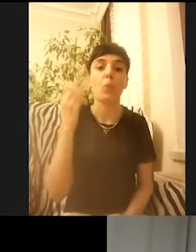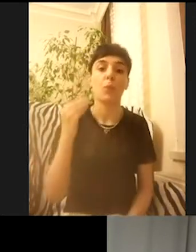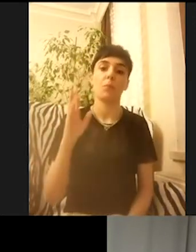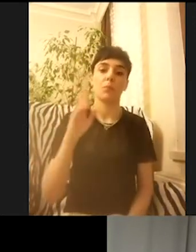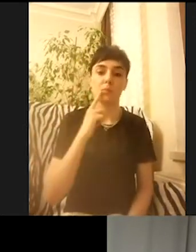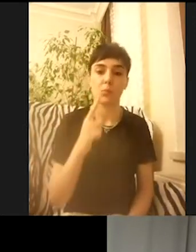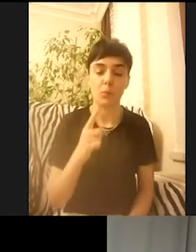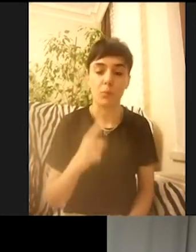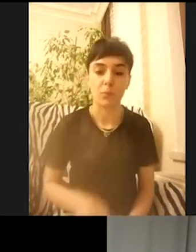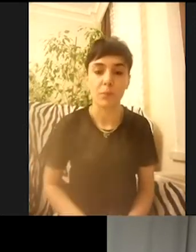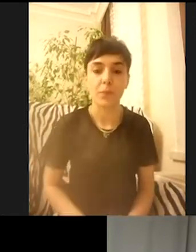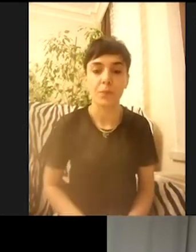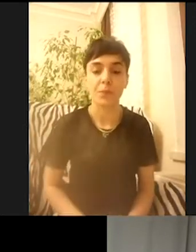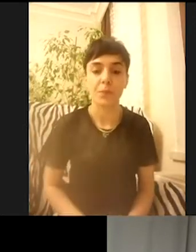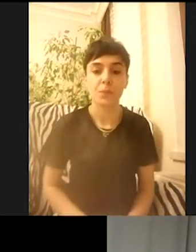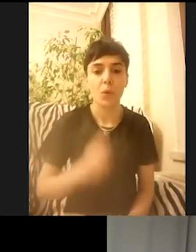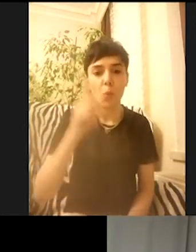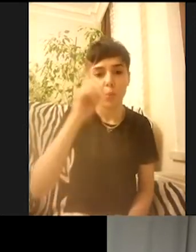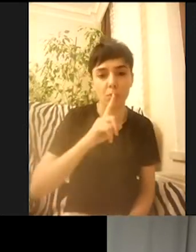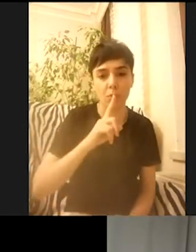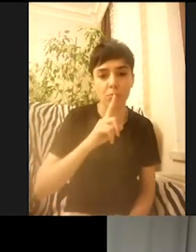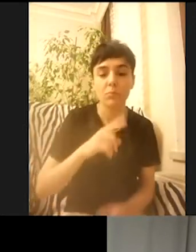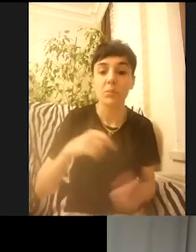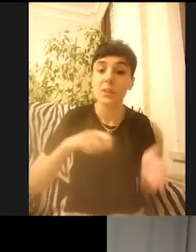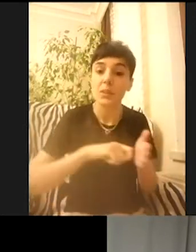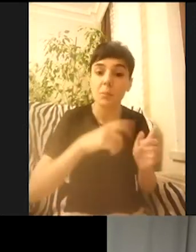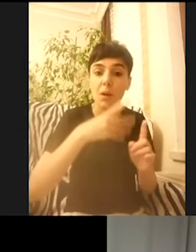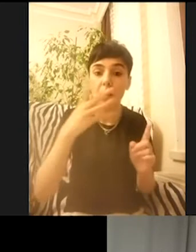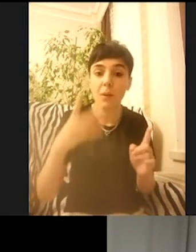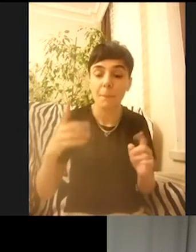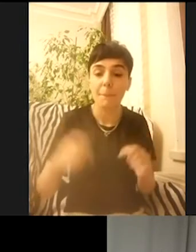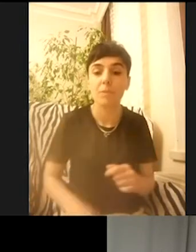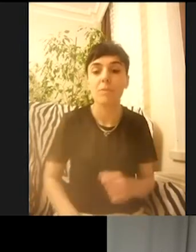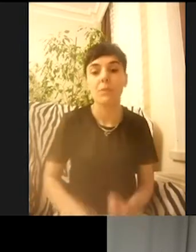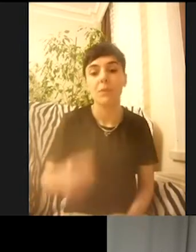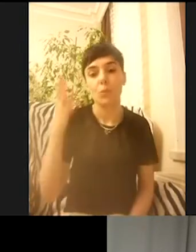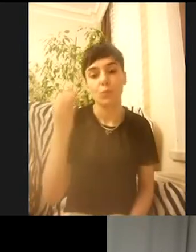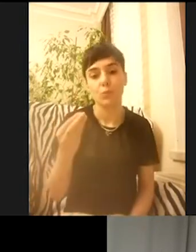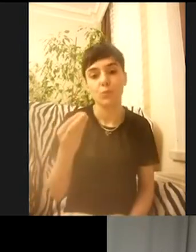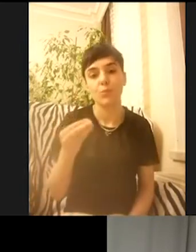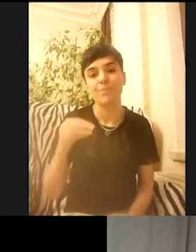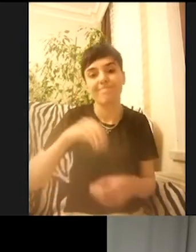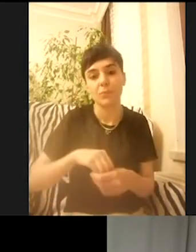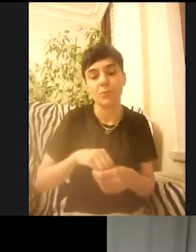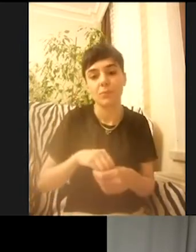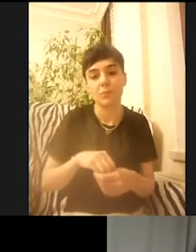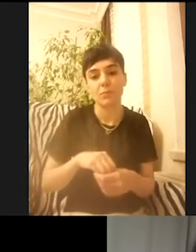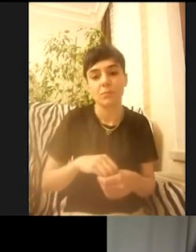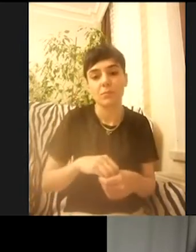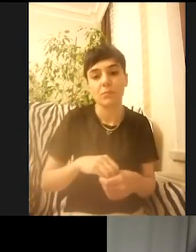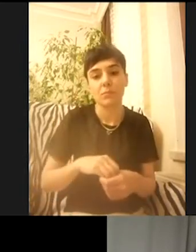potential members. What they mean was that a very small part of the society consists of LGBTI plus, so we